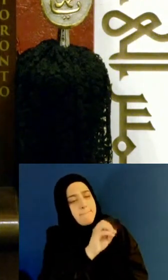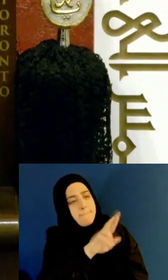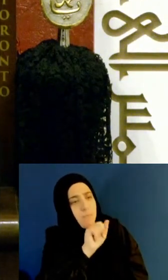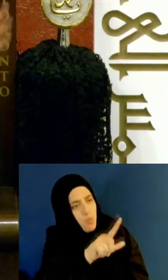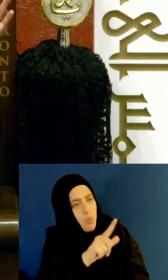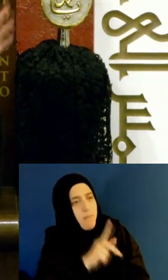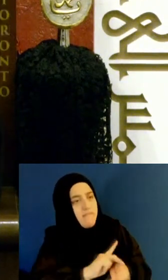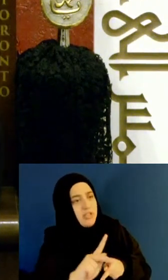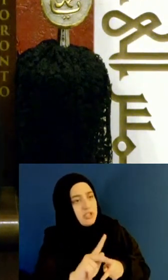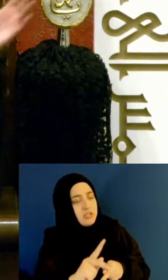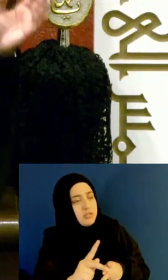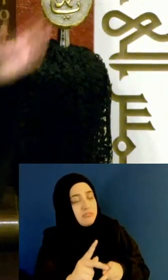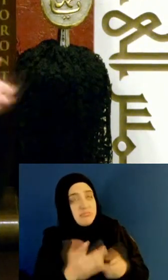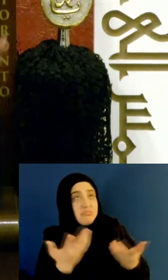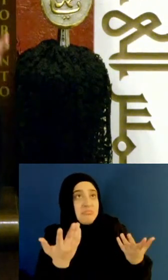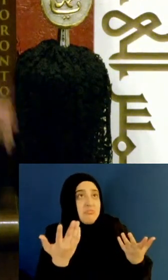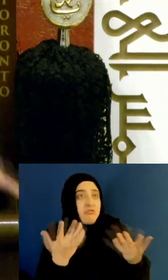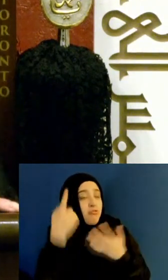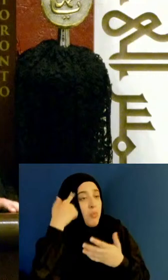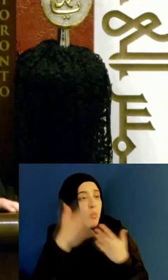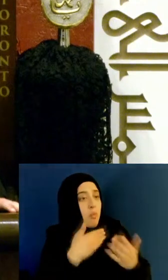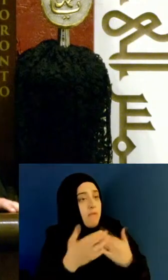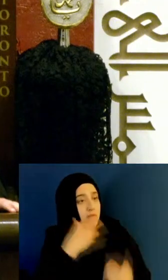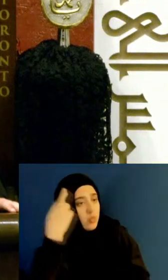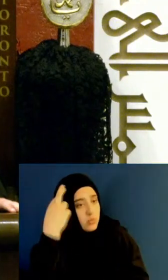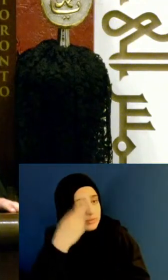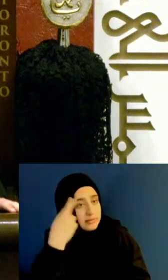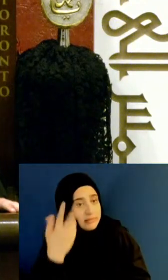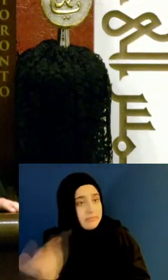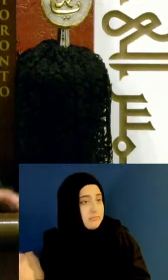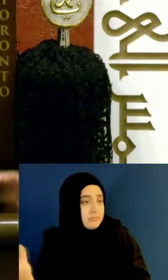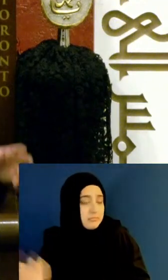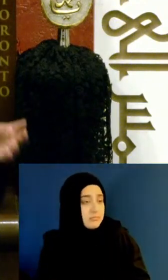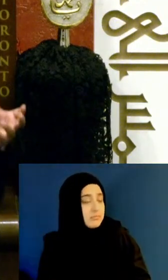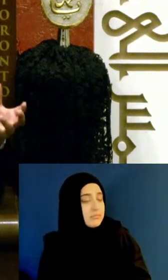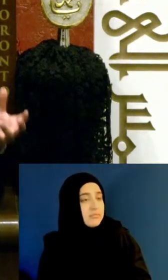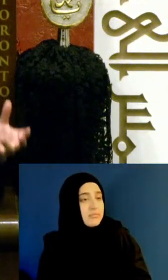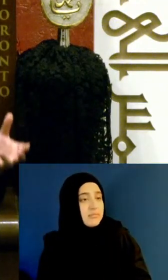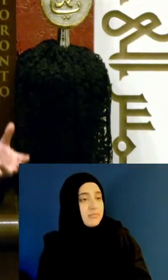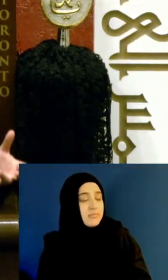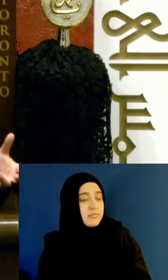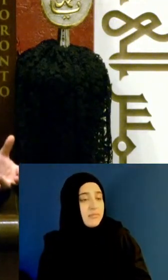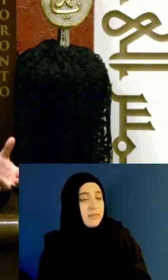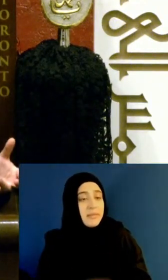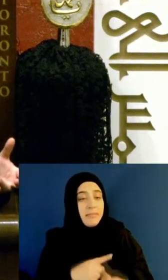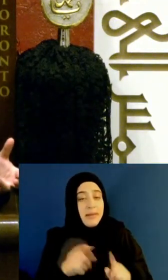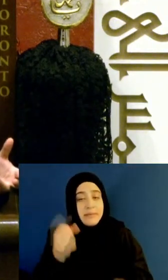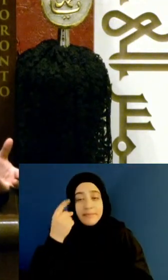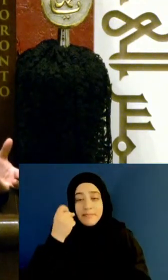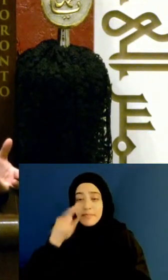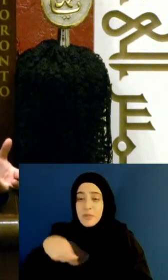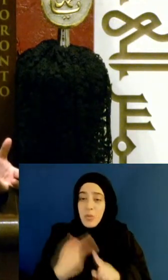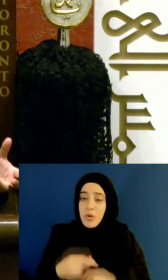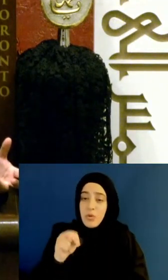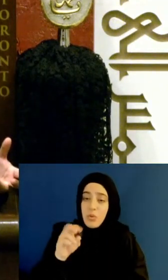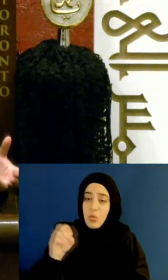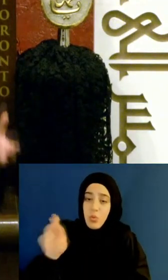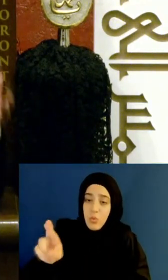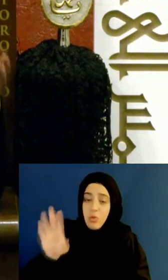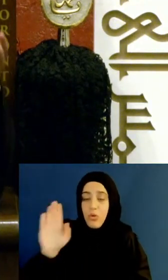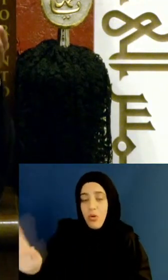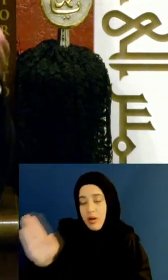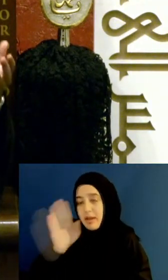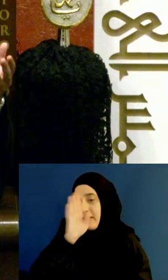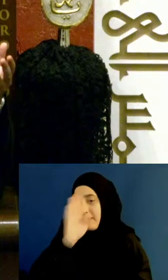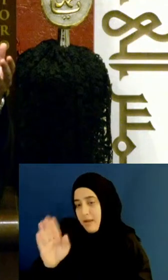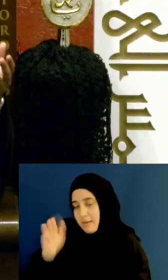of whatever reason, dhuruf. But when the nur of the Imam comes, and they